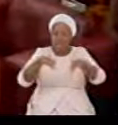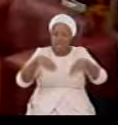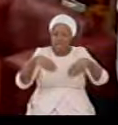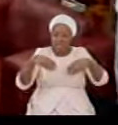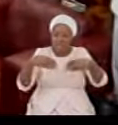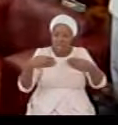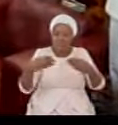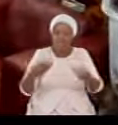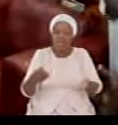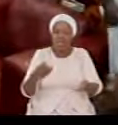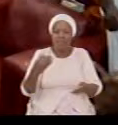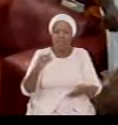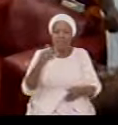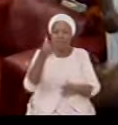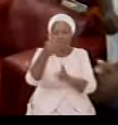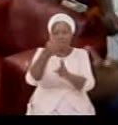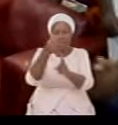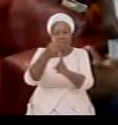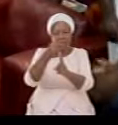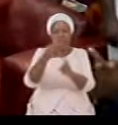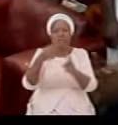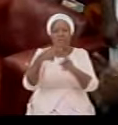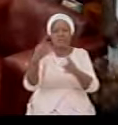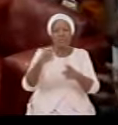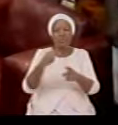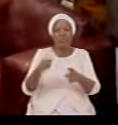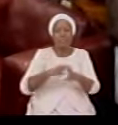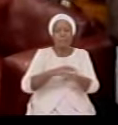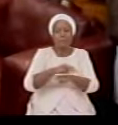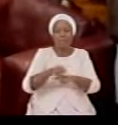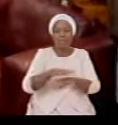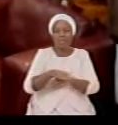give of yourself to the Master.